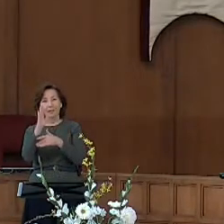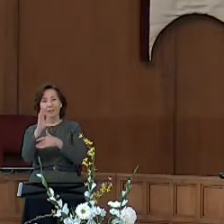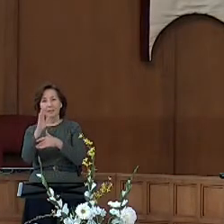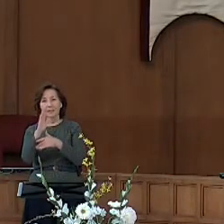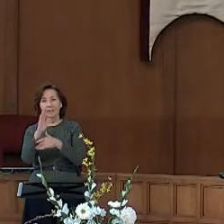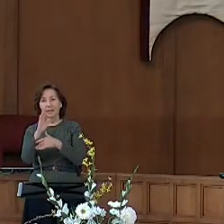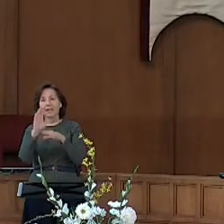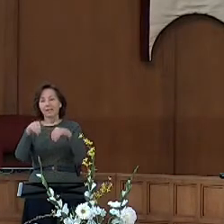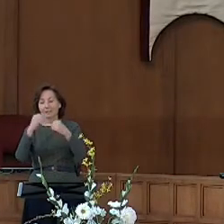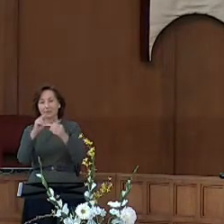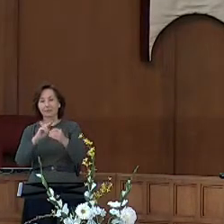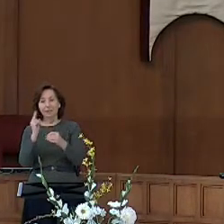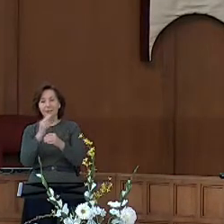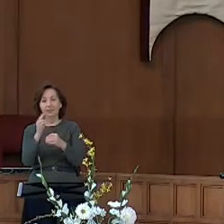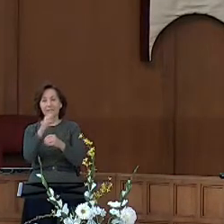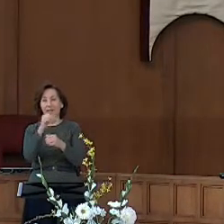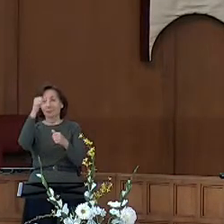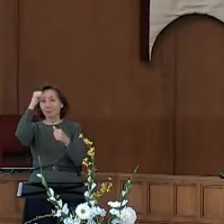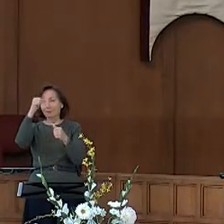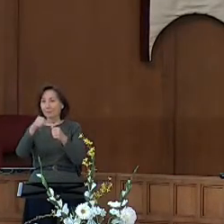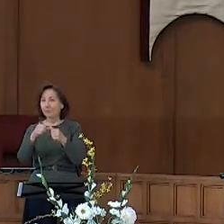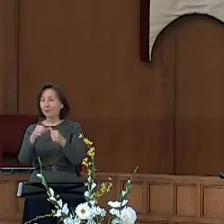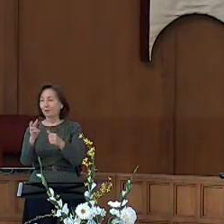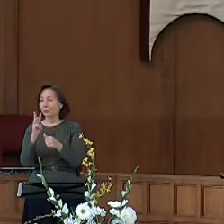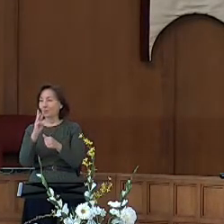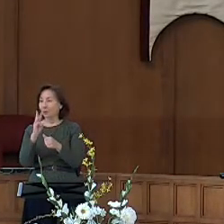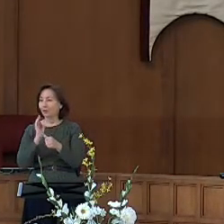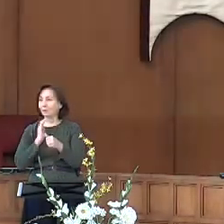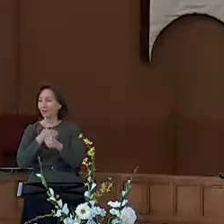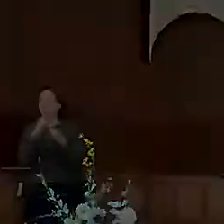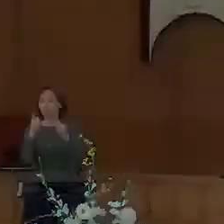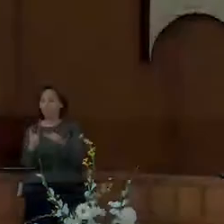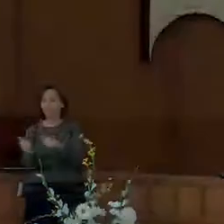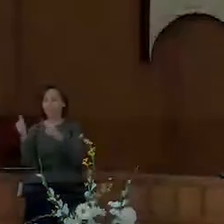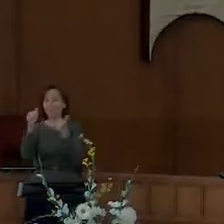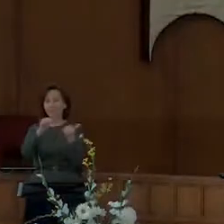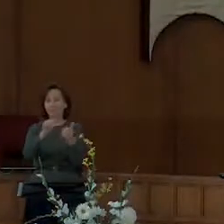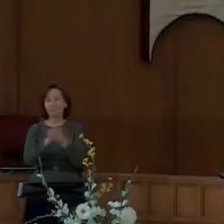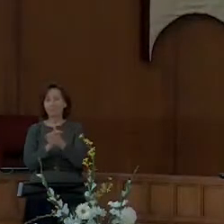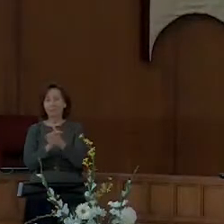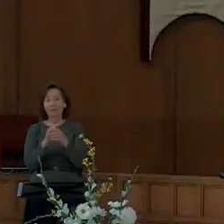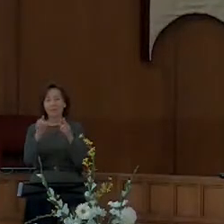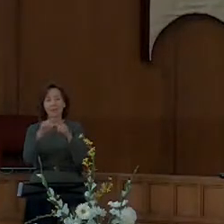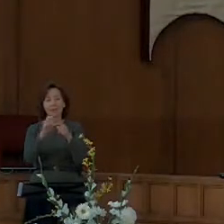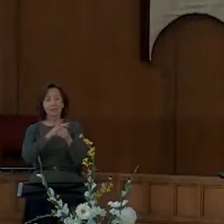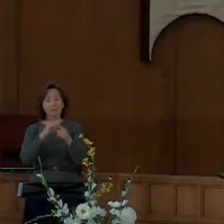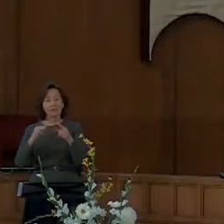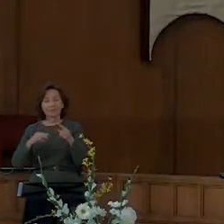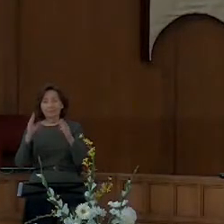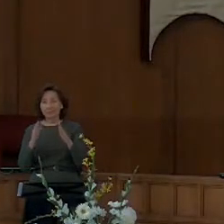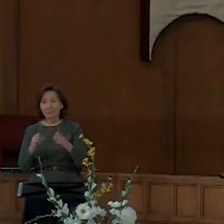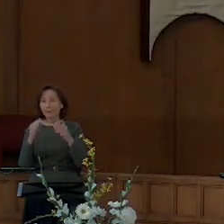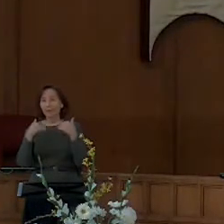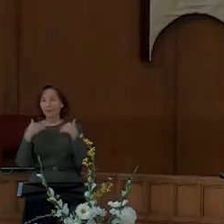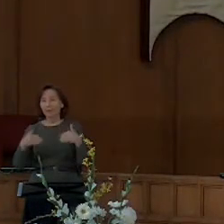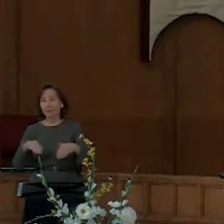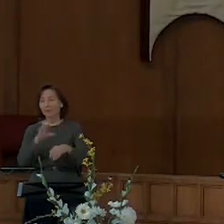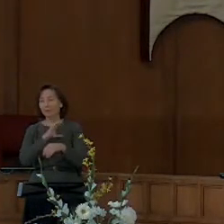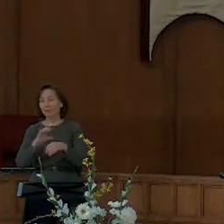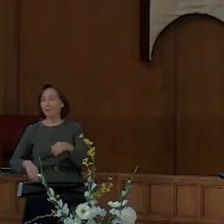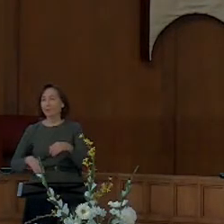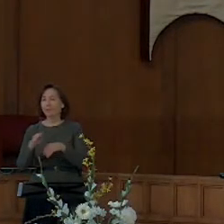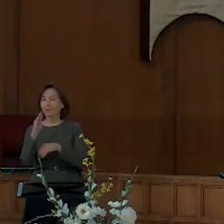already given us. And remember the waters of our baptism. As members of the body of Christ